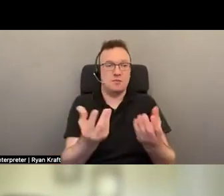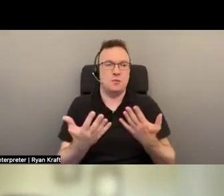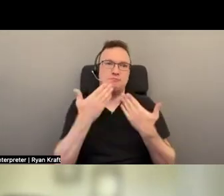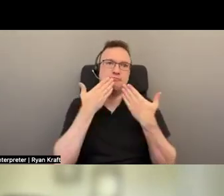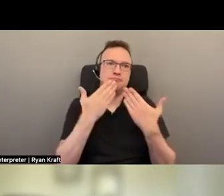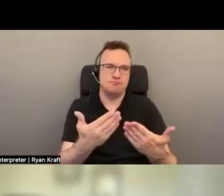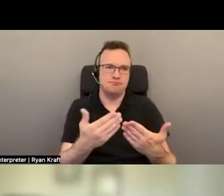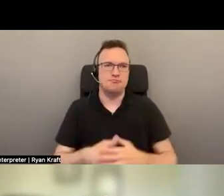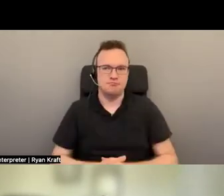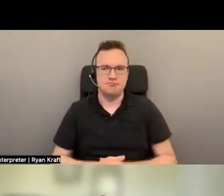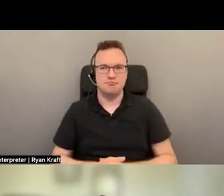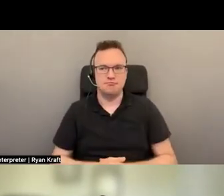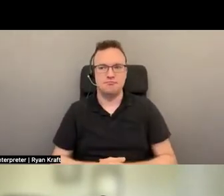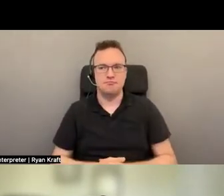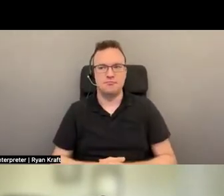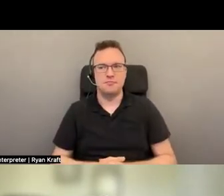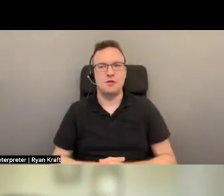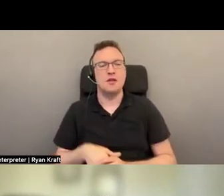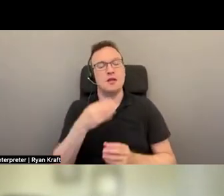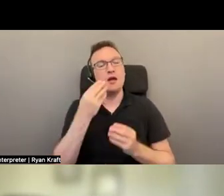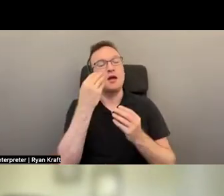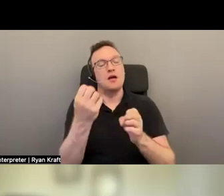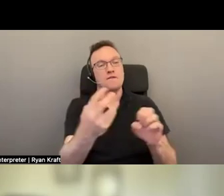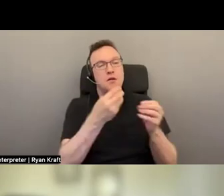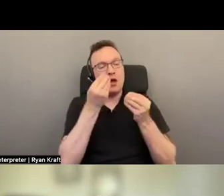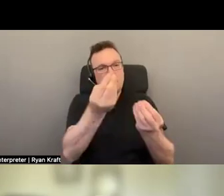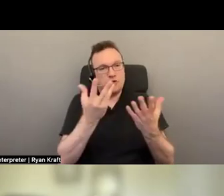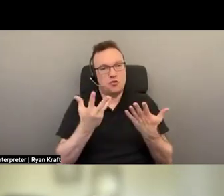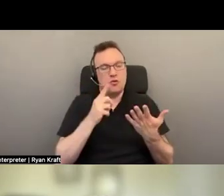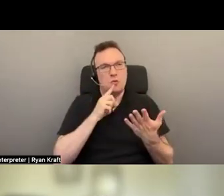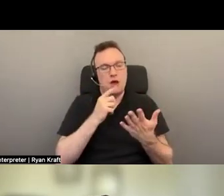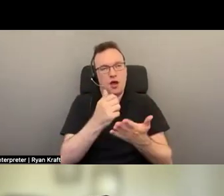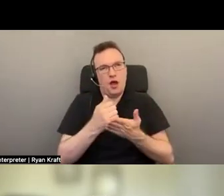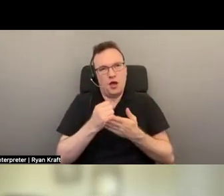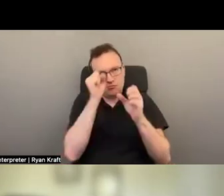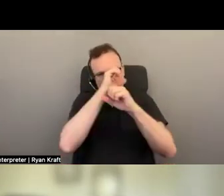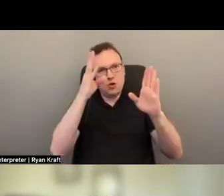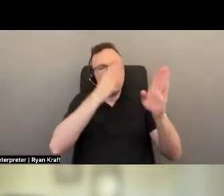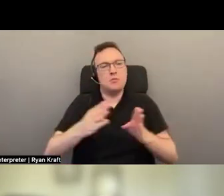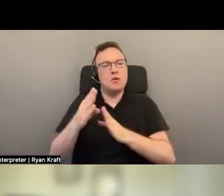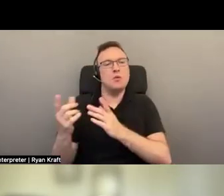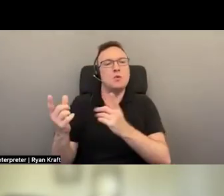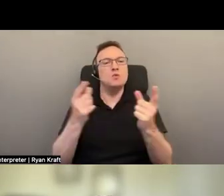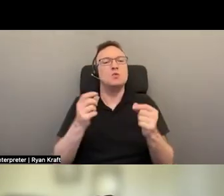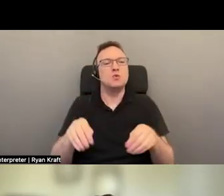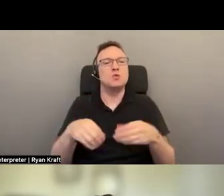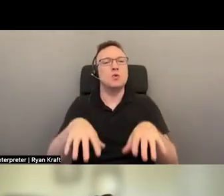feedback, and it helps us plan